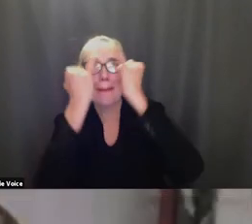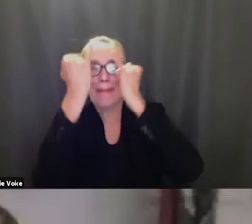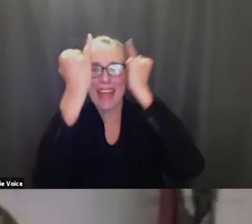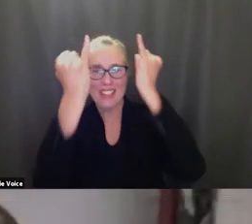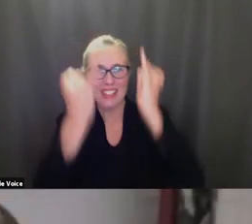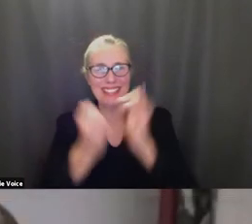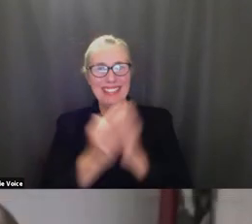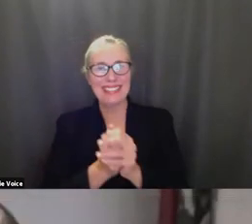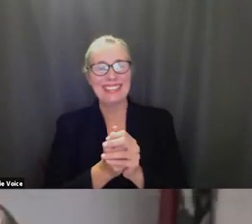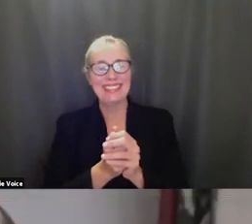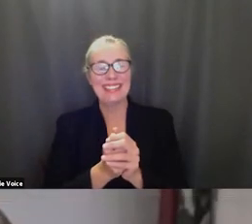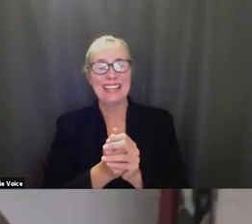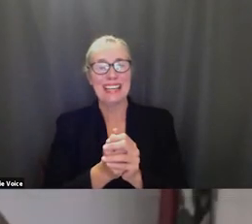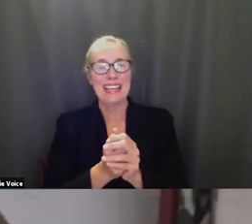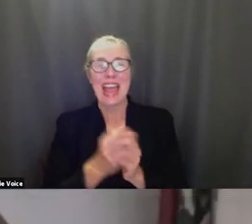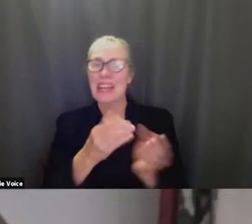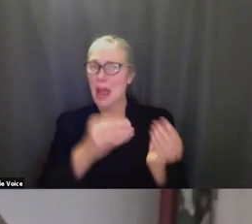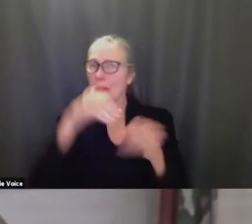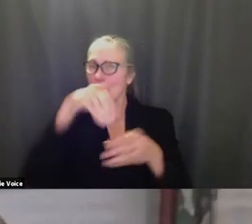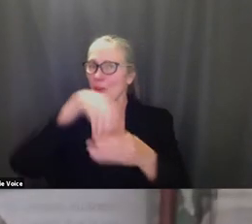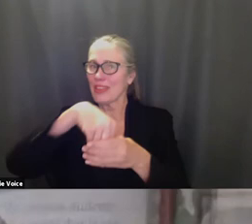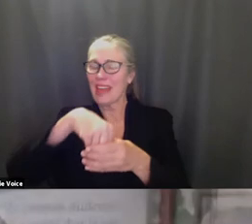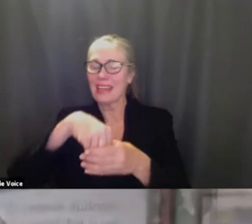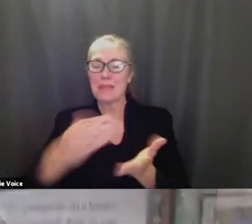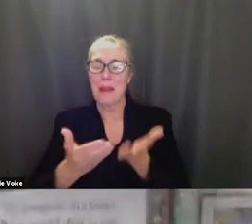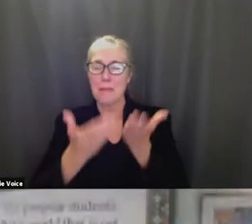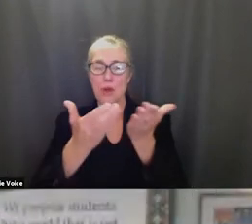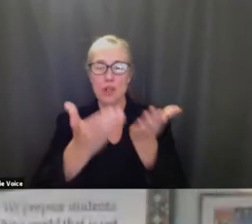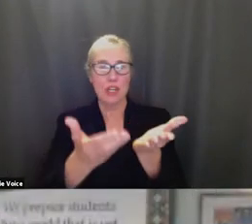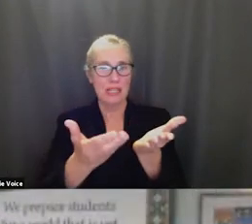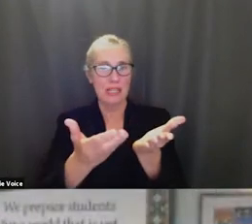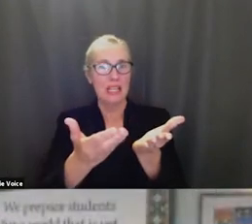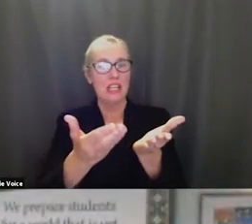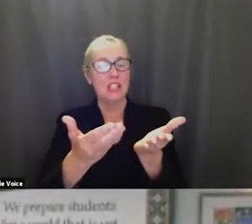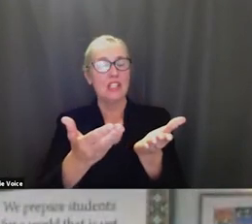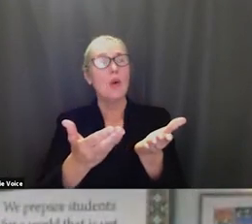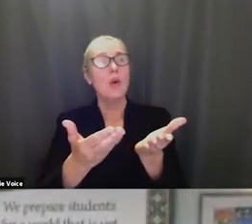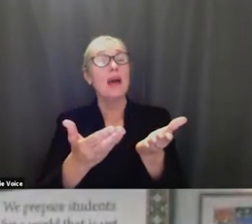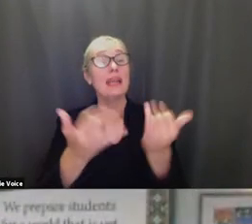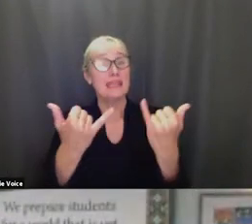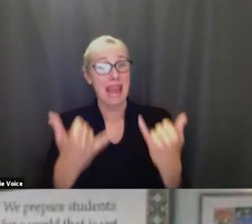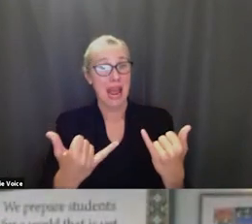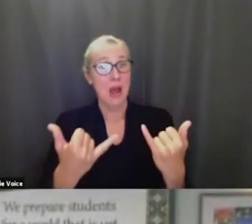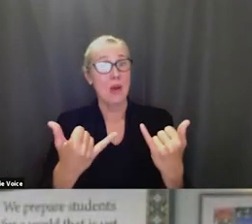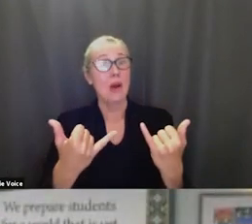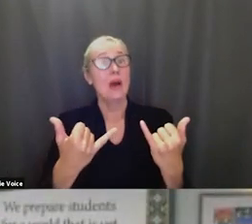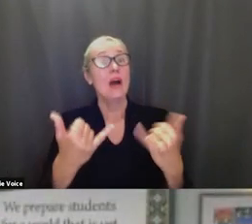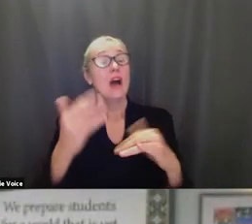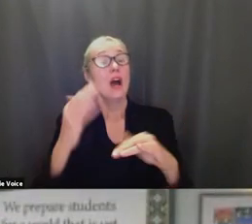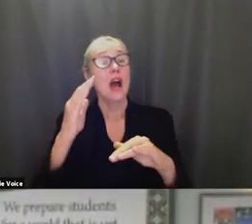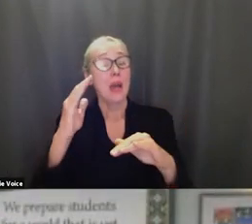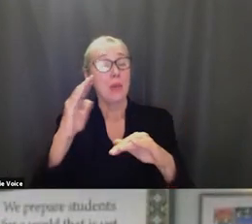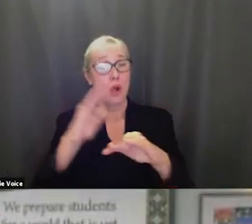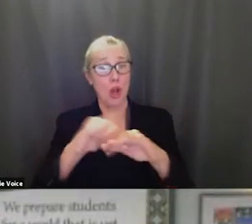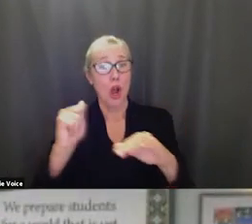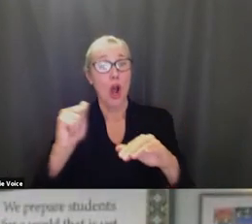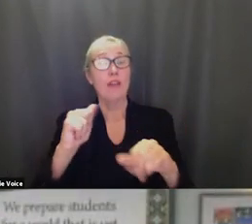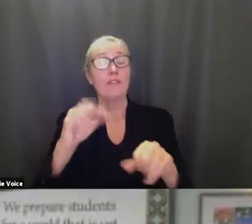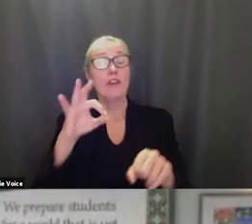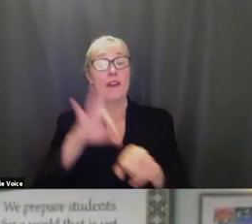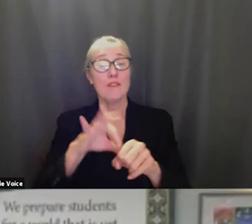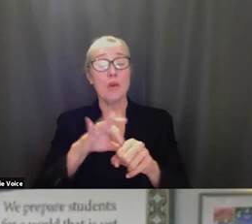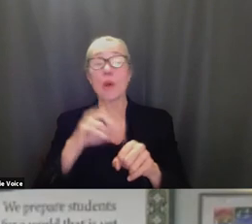okay seeing no further comments i'd like to call for a motion uh call the motion and call for a vote all in favor please